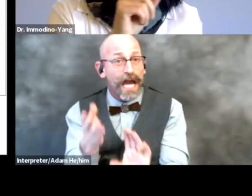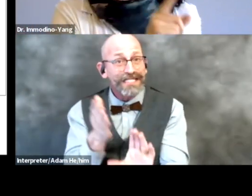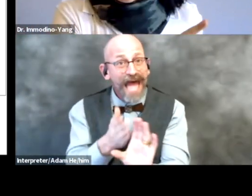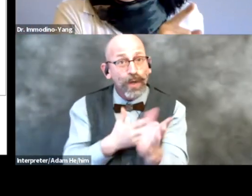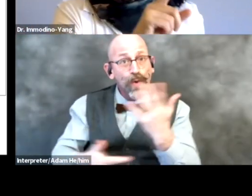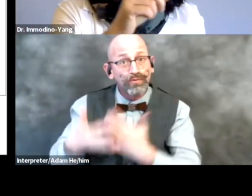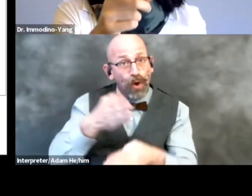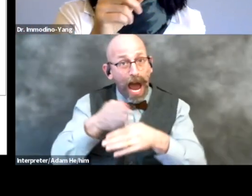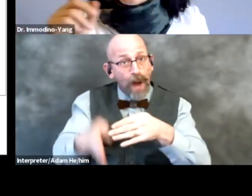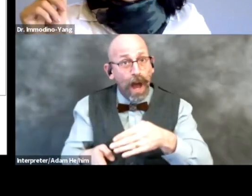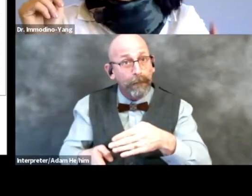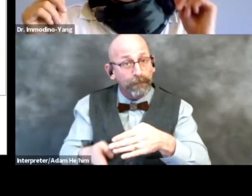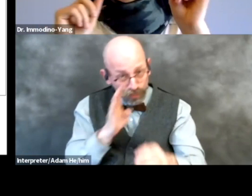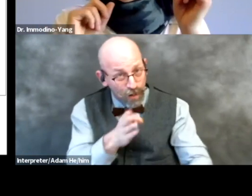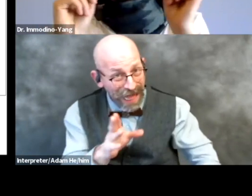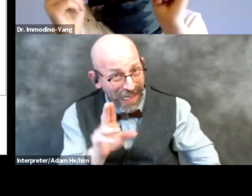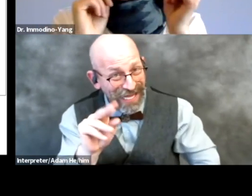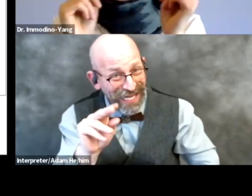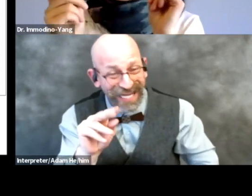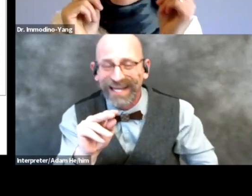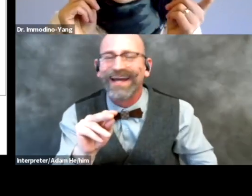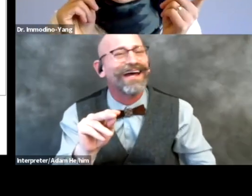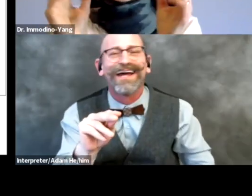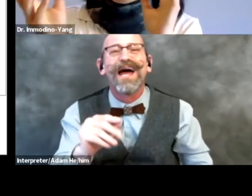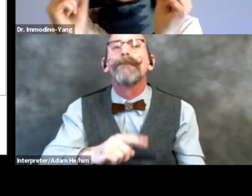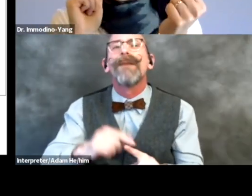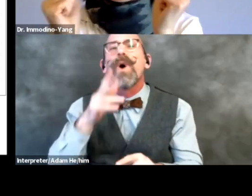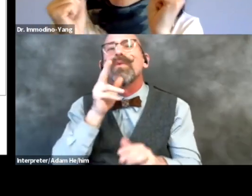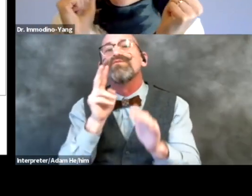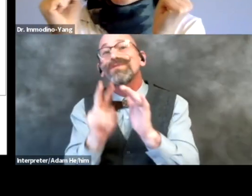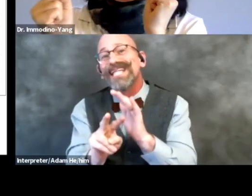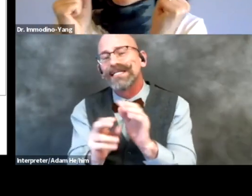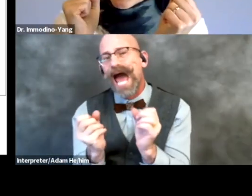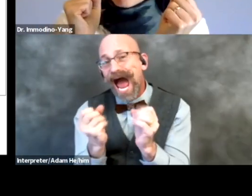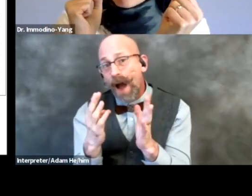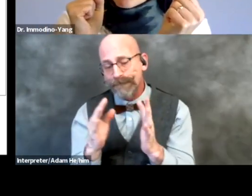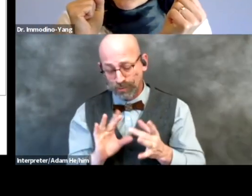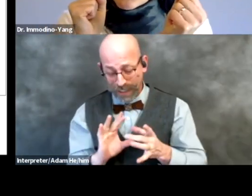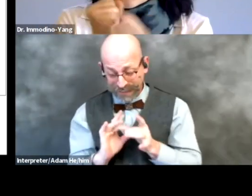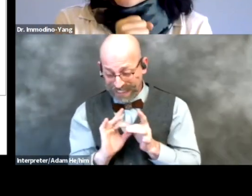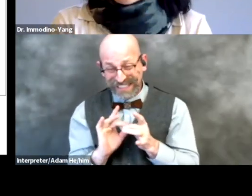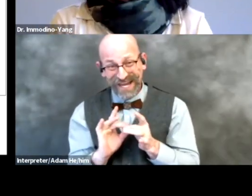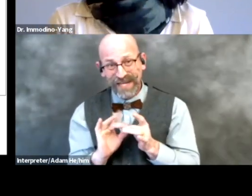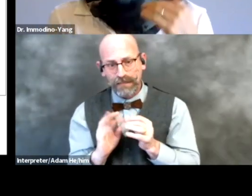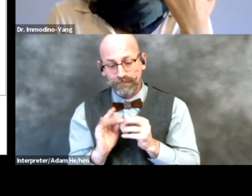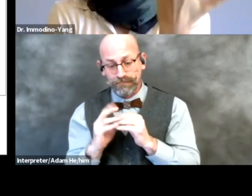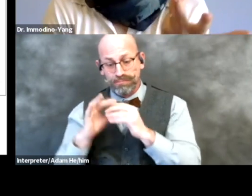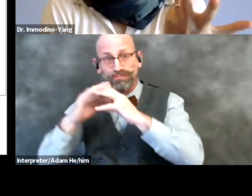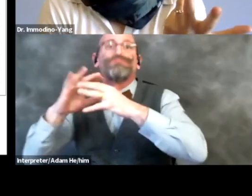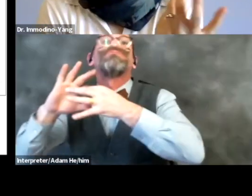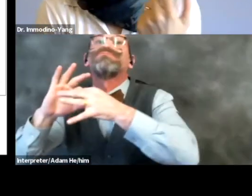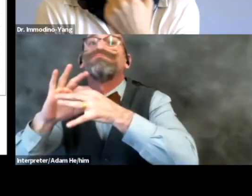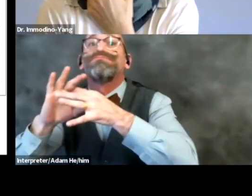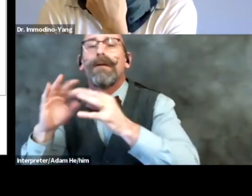it predicts the change in the connectivity between these networks over time. it turns out it's the